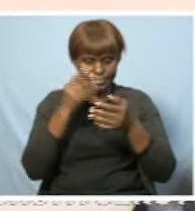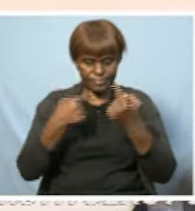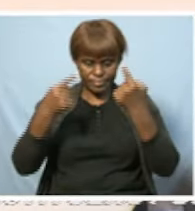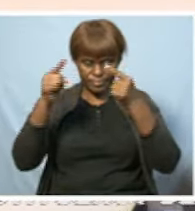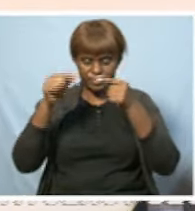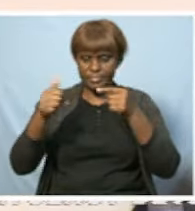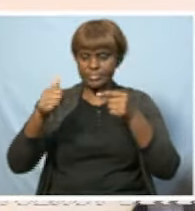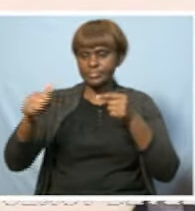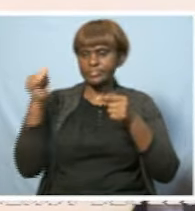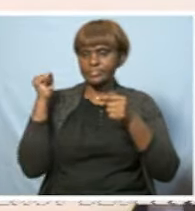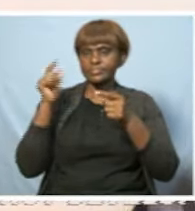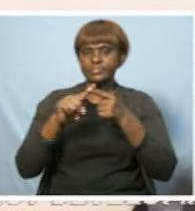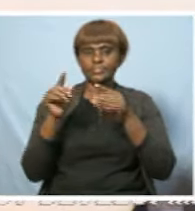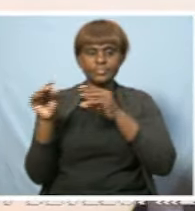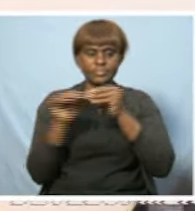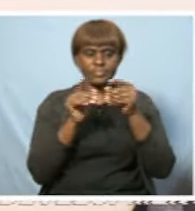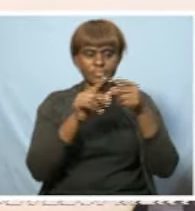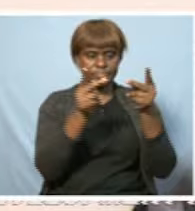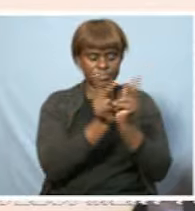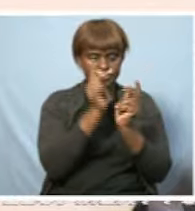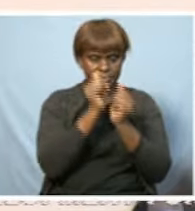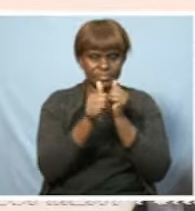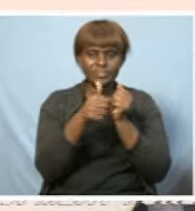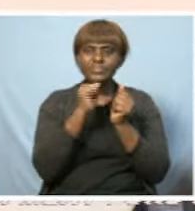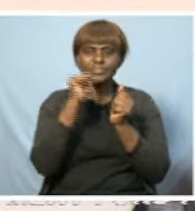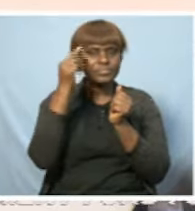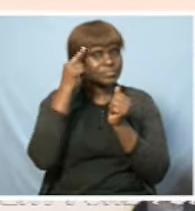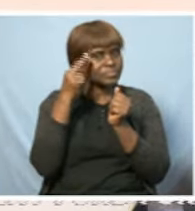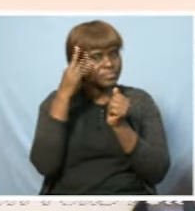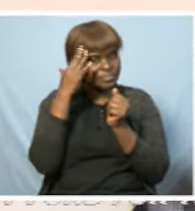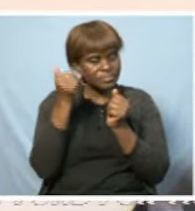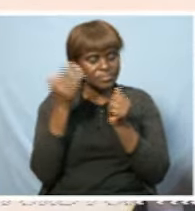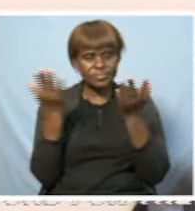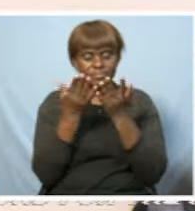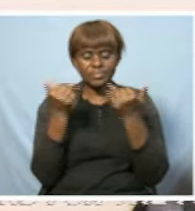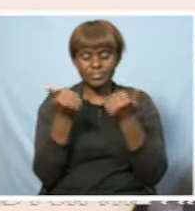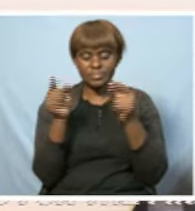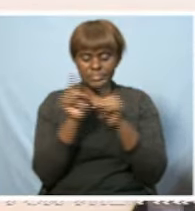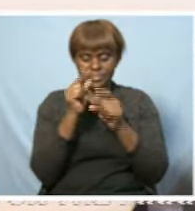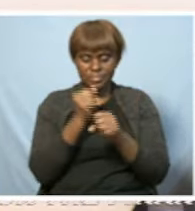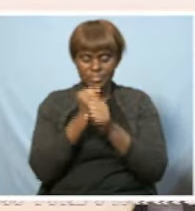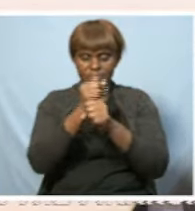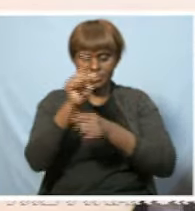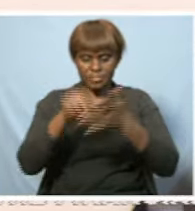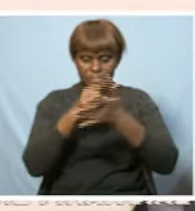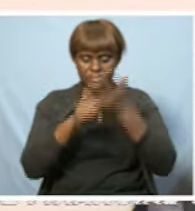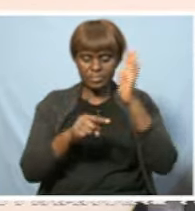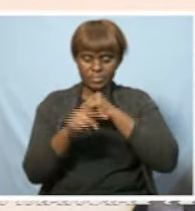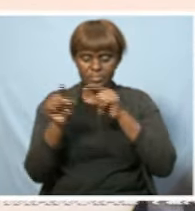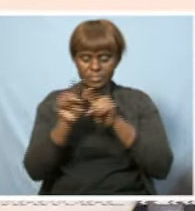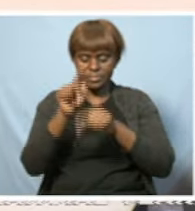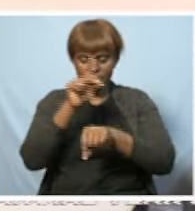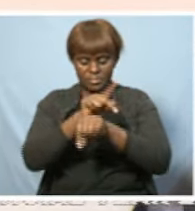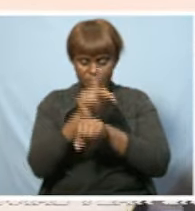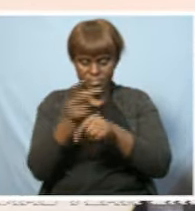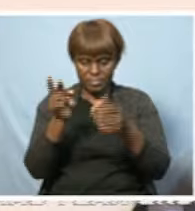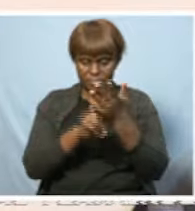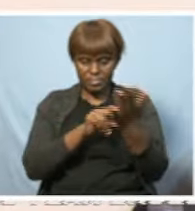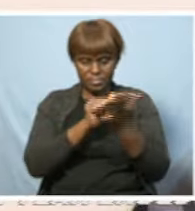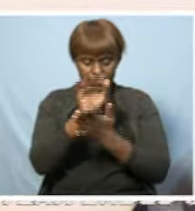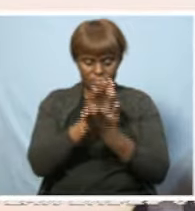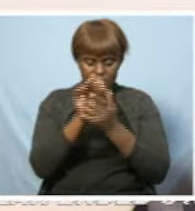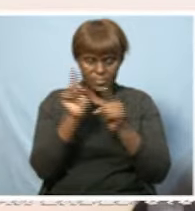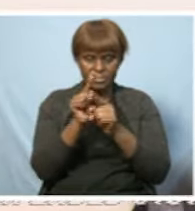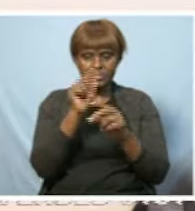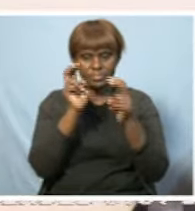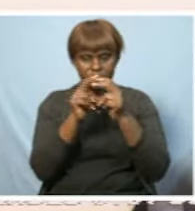mobilize to site due to unknown reasons. The award was terminated and project re-advertised, and the contract was awarded